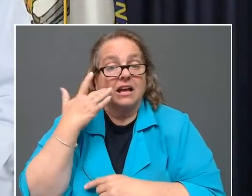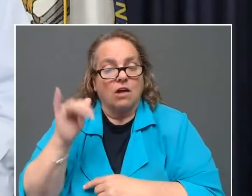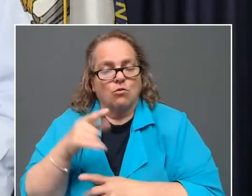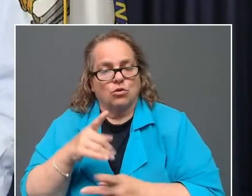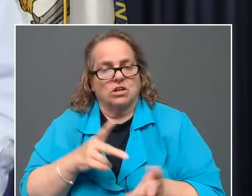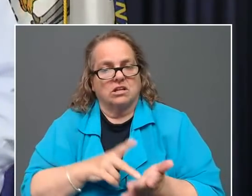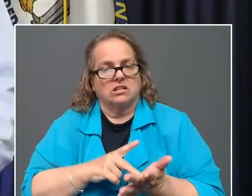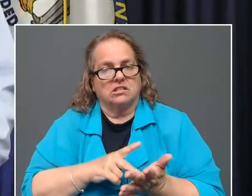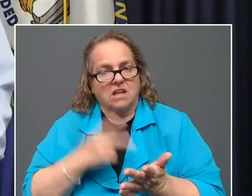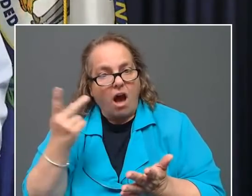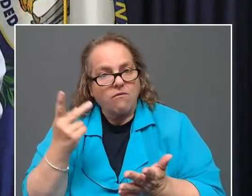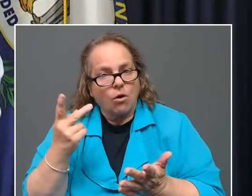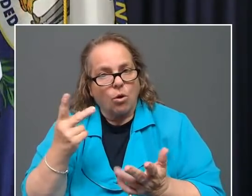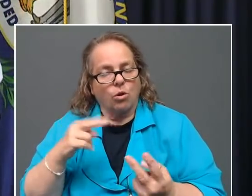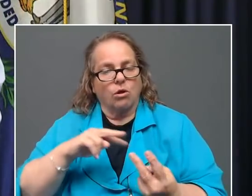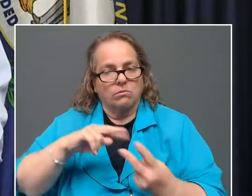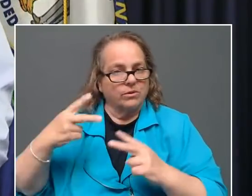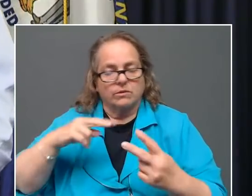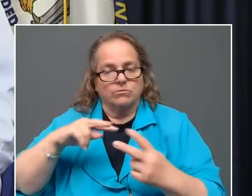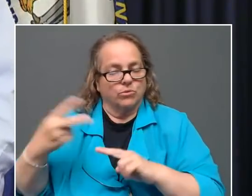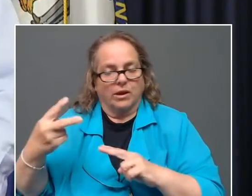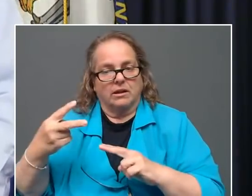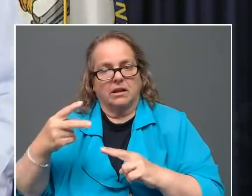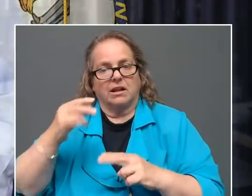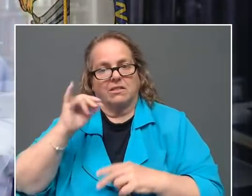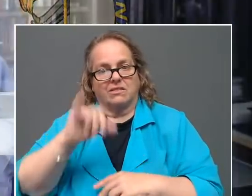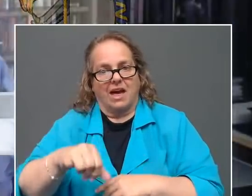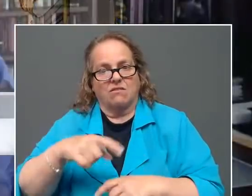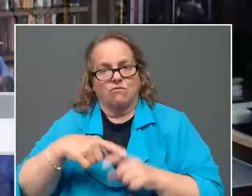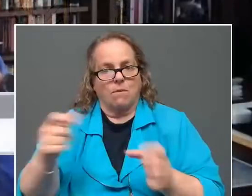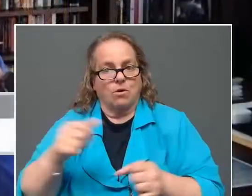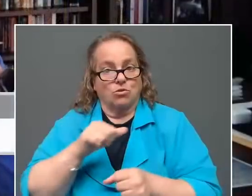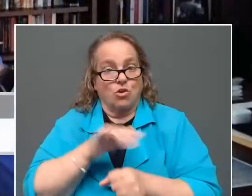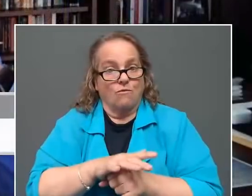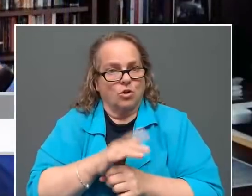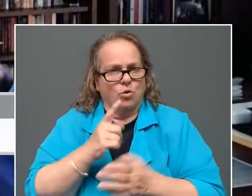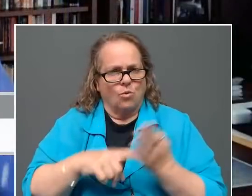that mean for the spread of the virus? Steve?